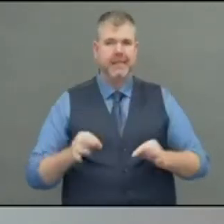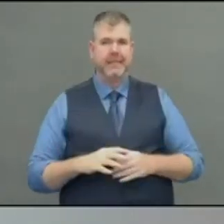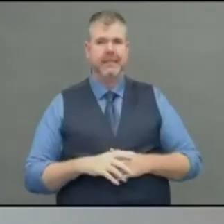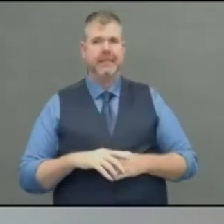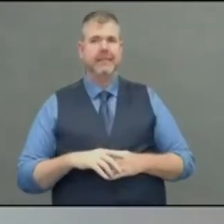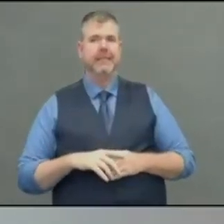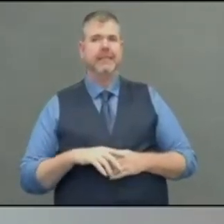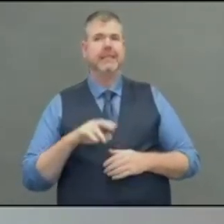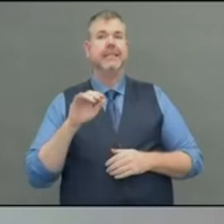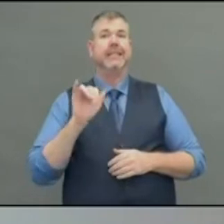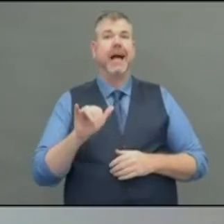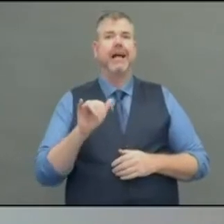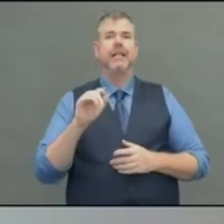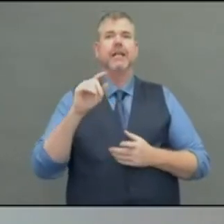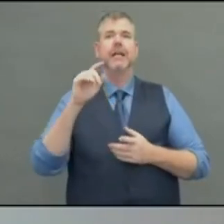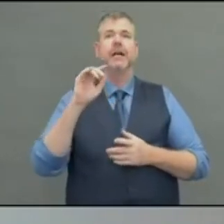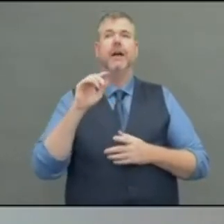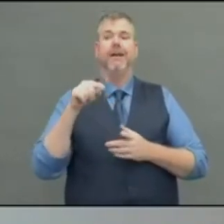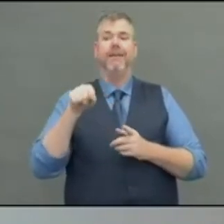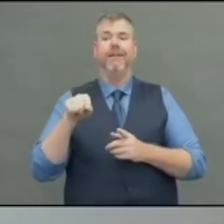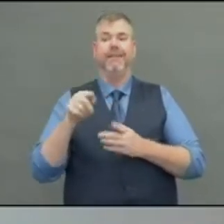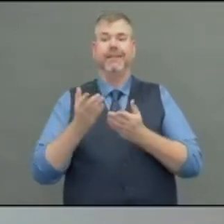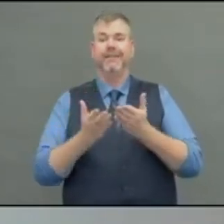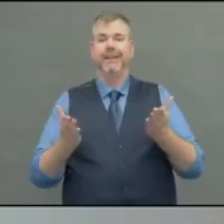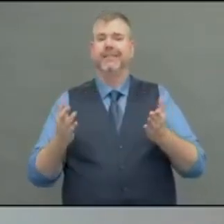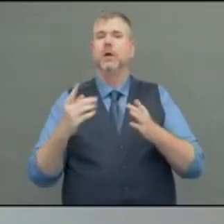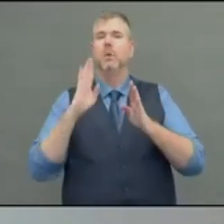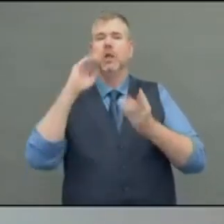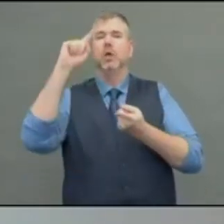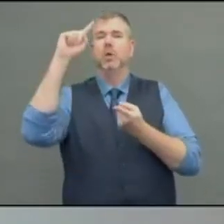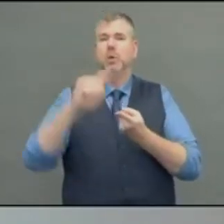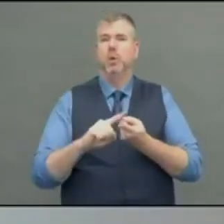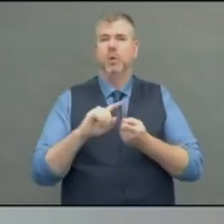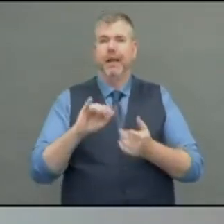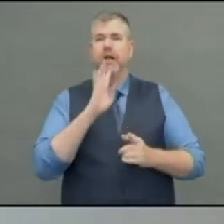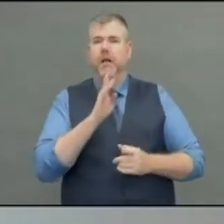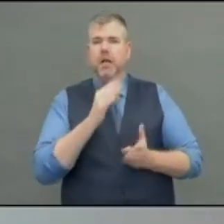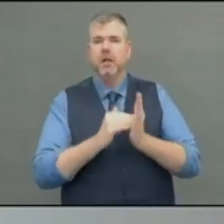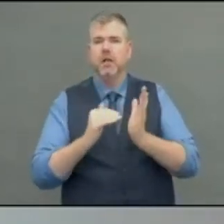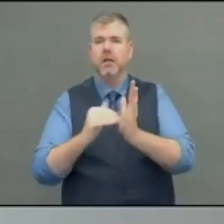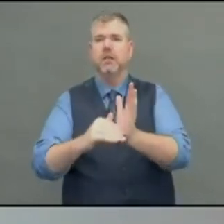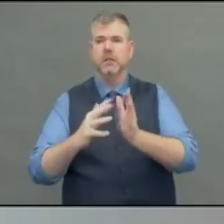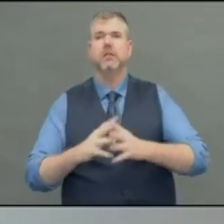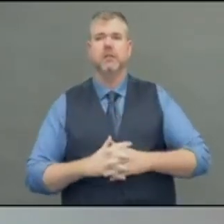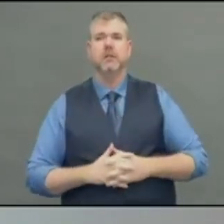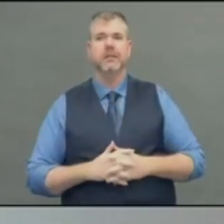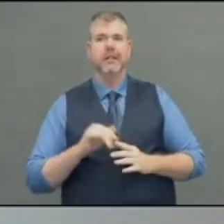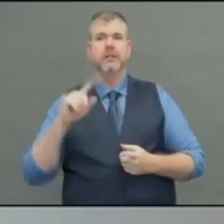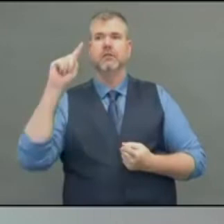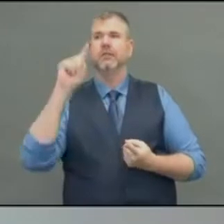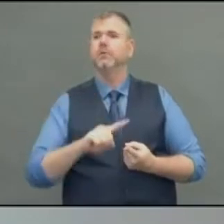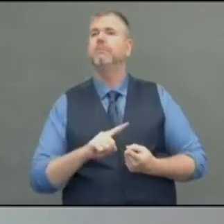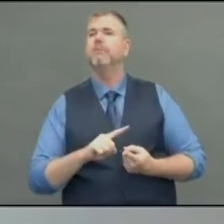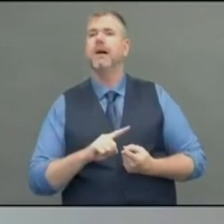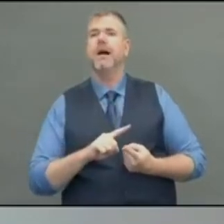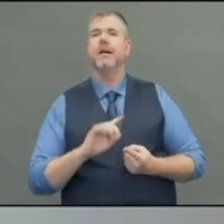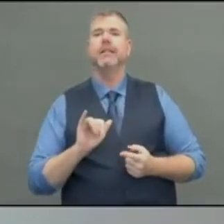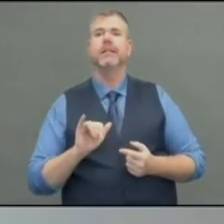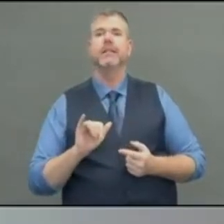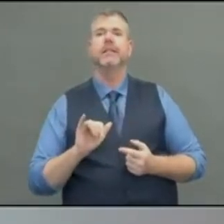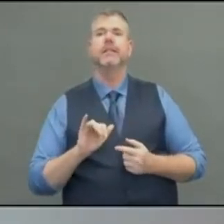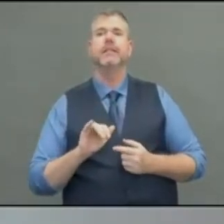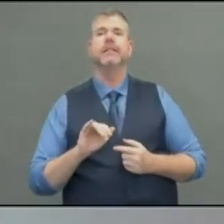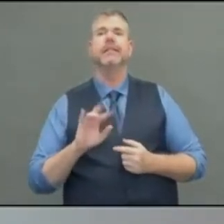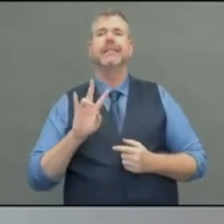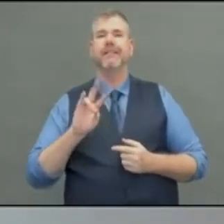to like 70 to 90%. So you're not stuttering as much. And then there's